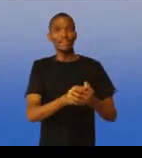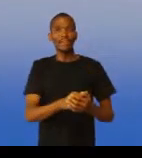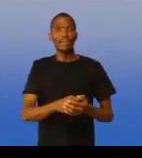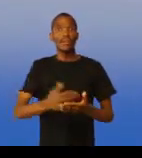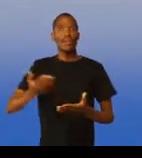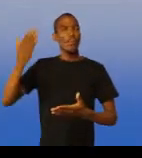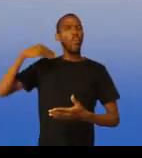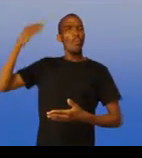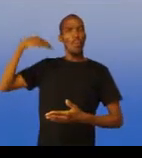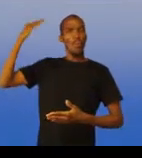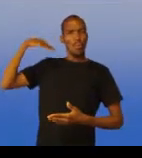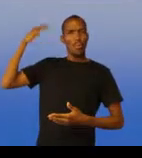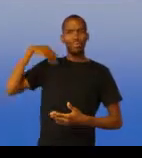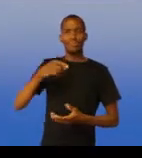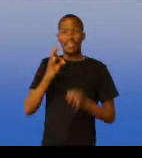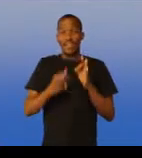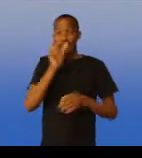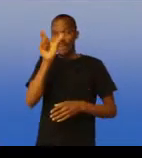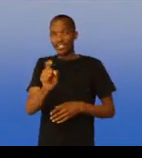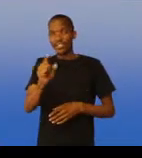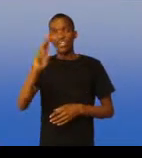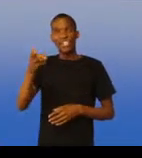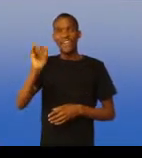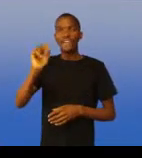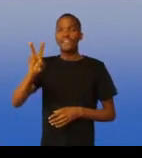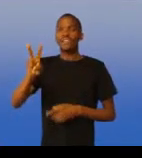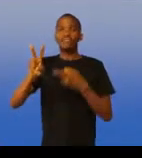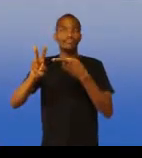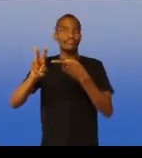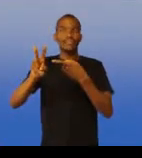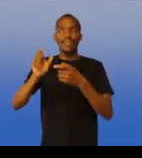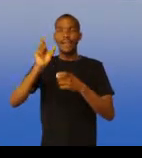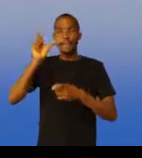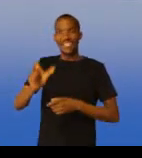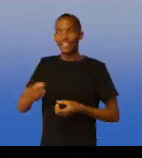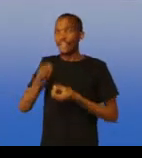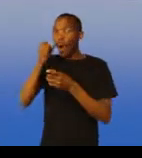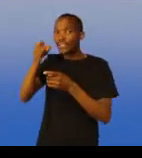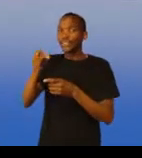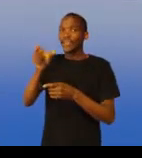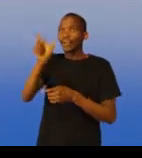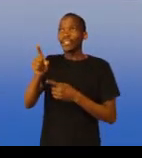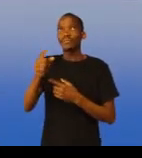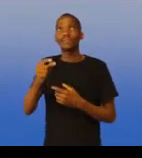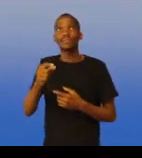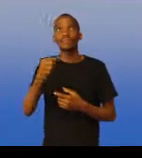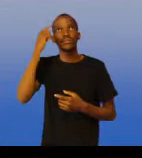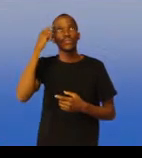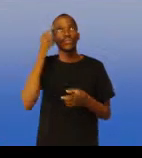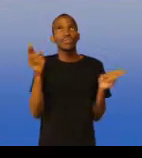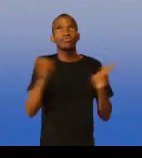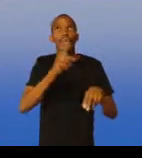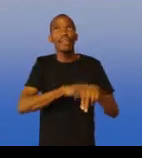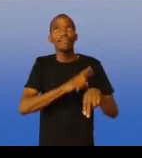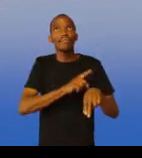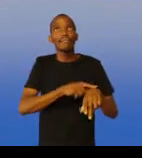if somebody got HIV or they were told they had HIV, it sometimes meant a very short life.